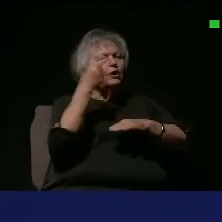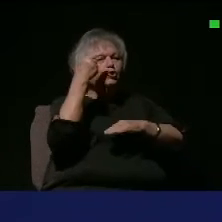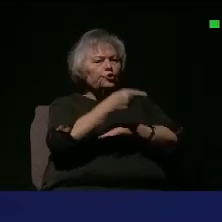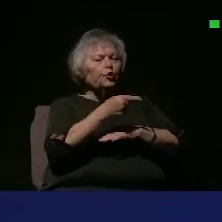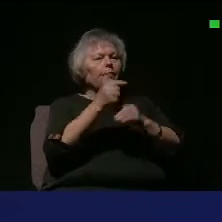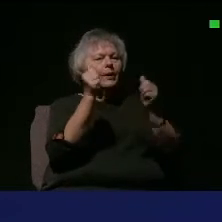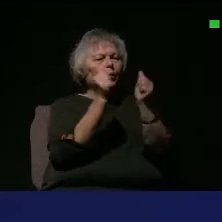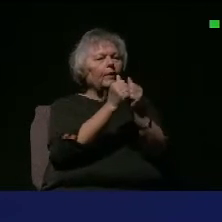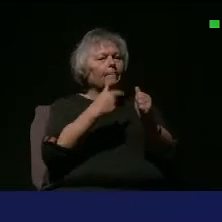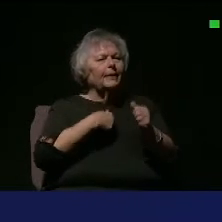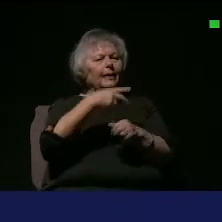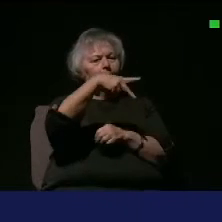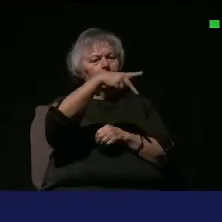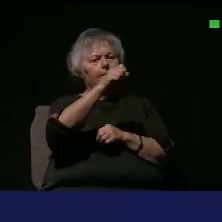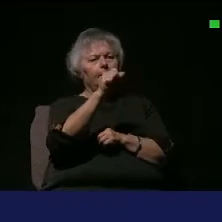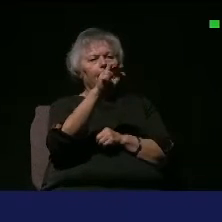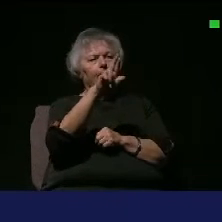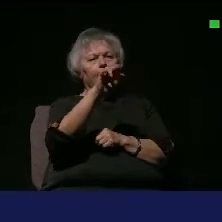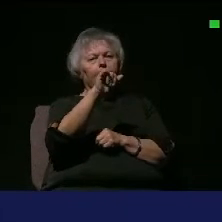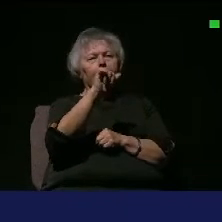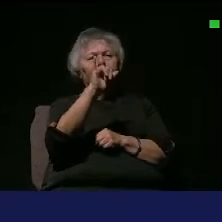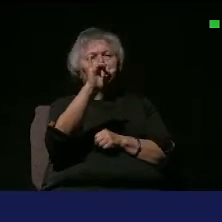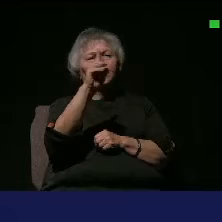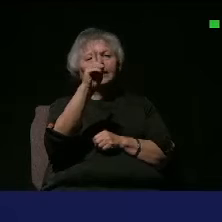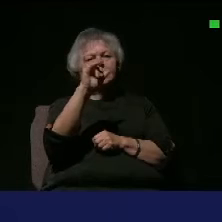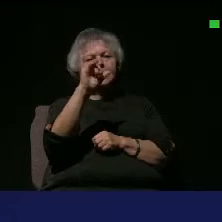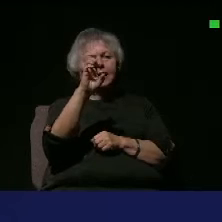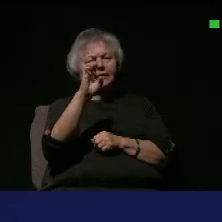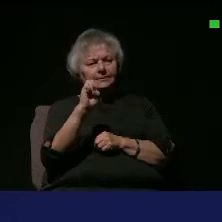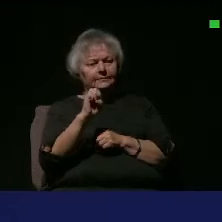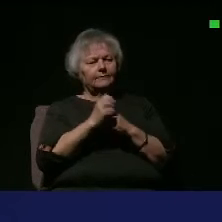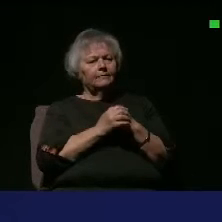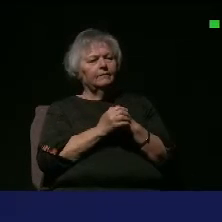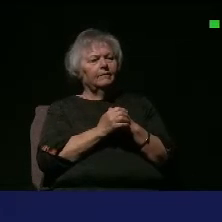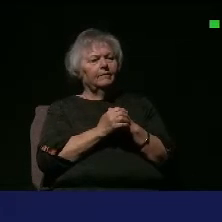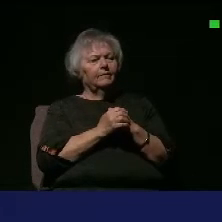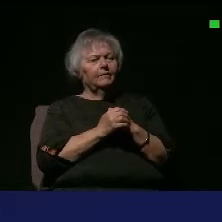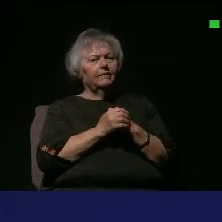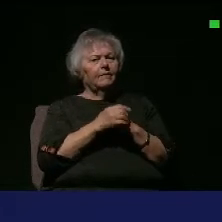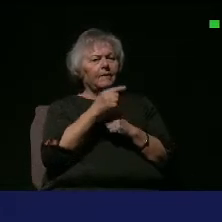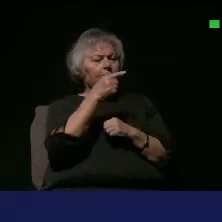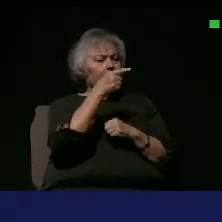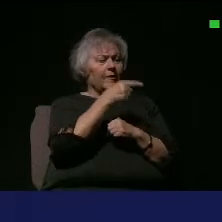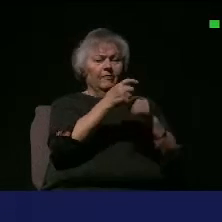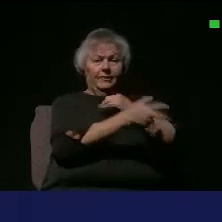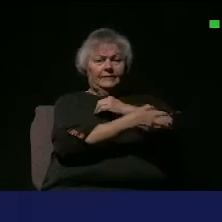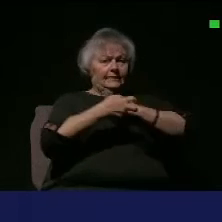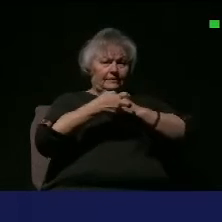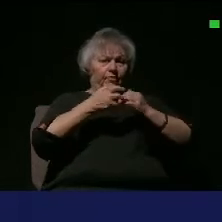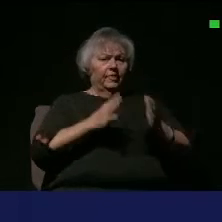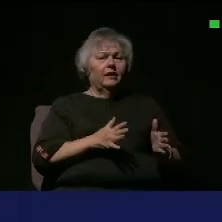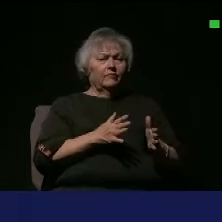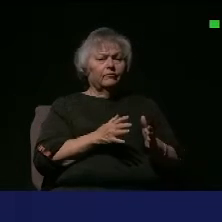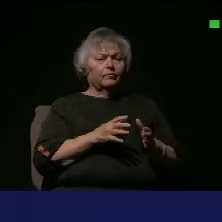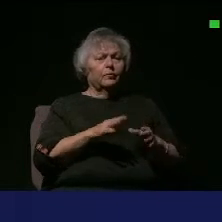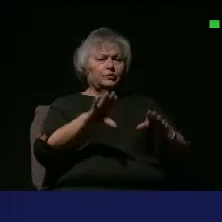the 11th hour of his life, here's a man who was getting what he deserved, and in an instant he got